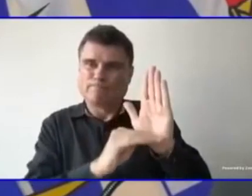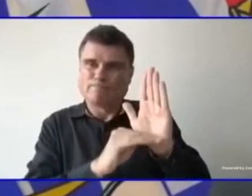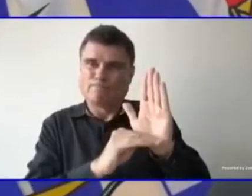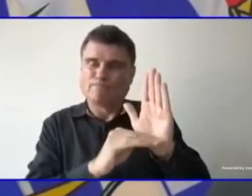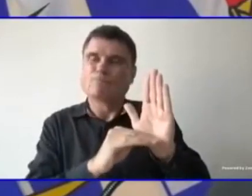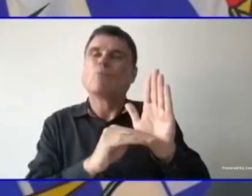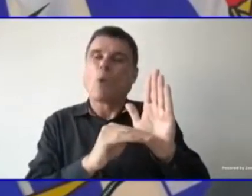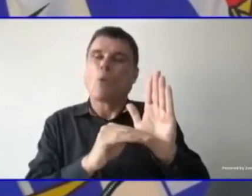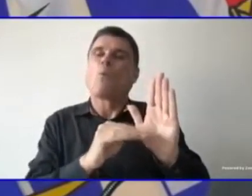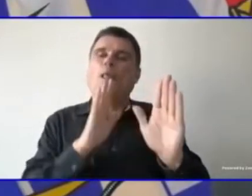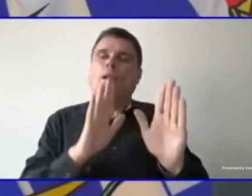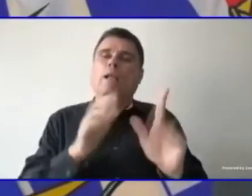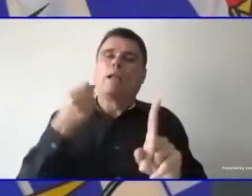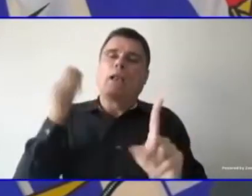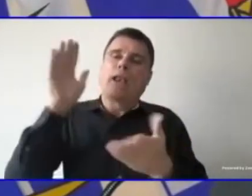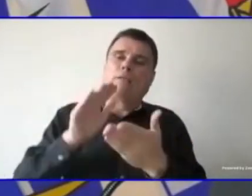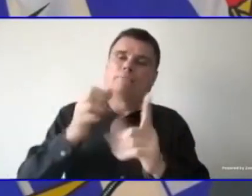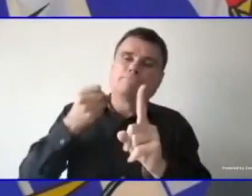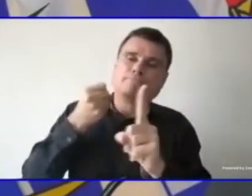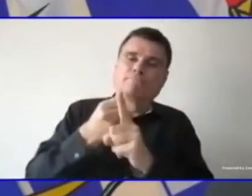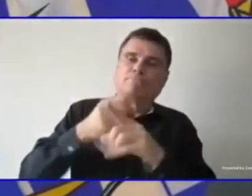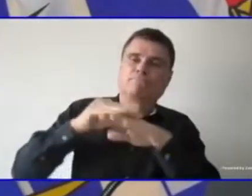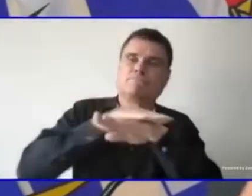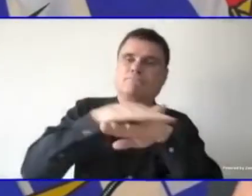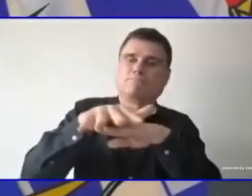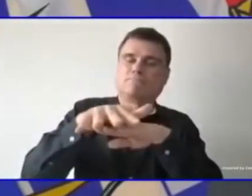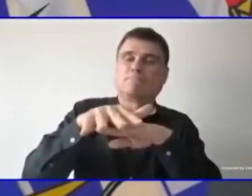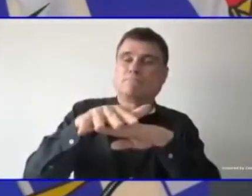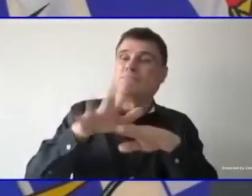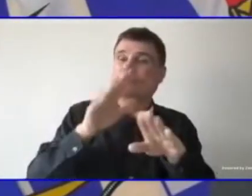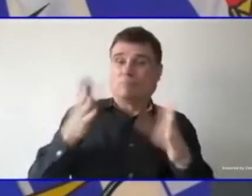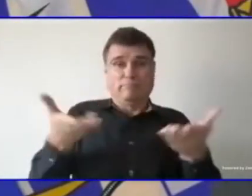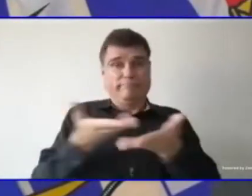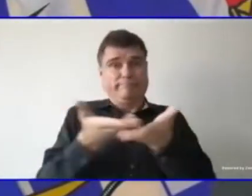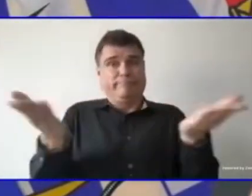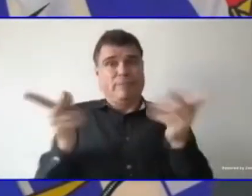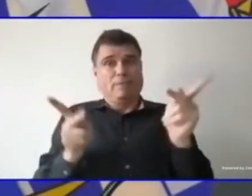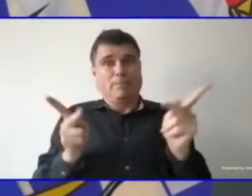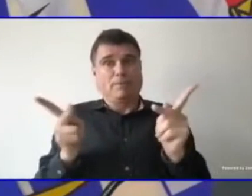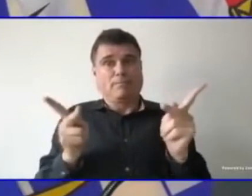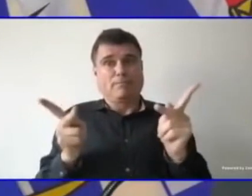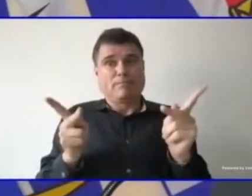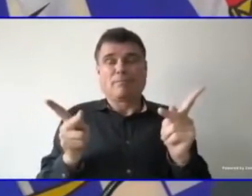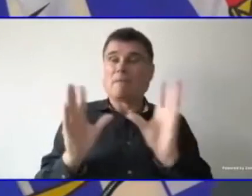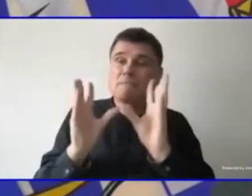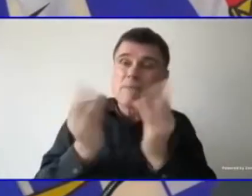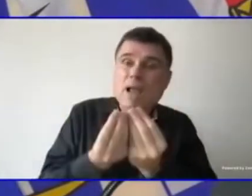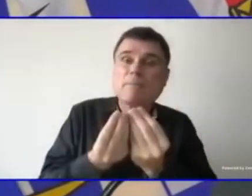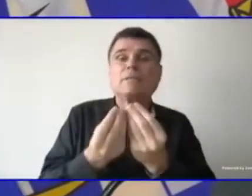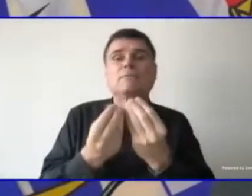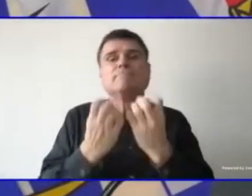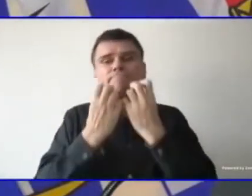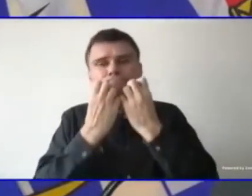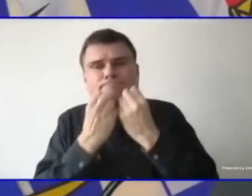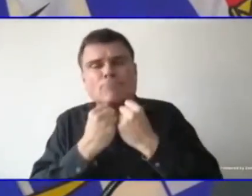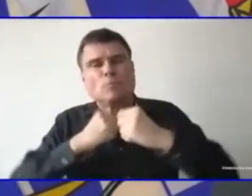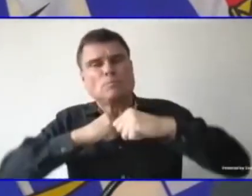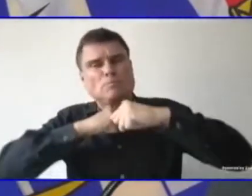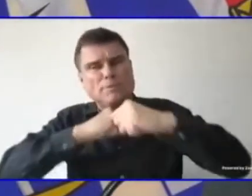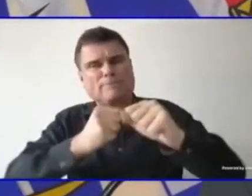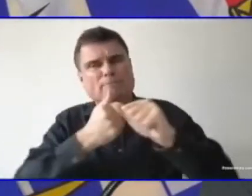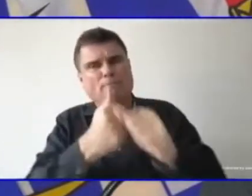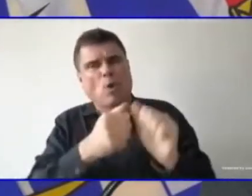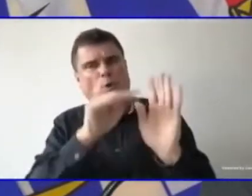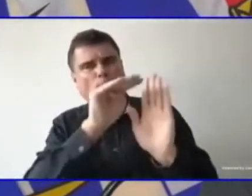the virus is going to have both on ourselves and on those we are closest to, that we are more likely to spread it to.